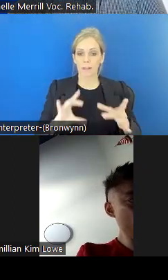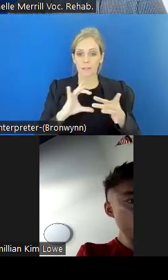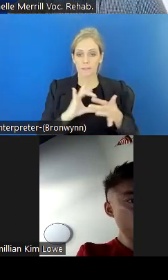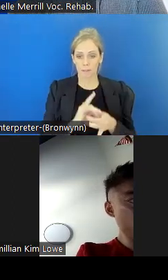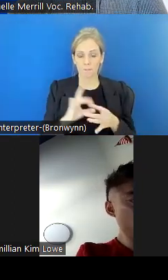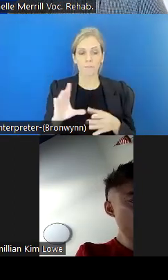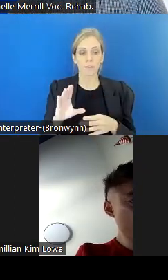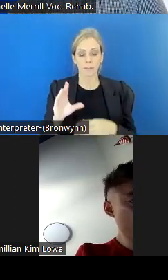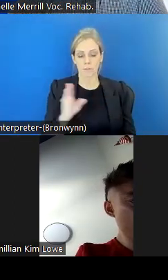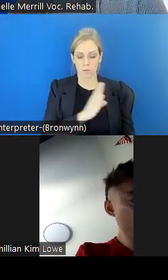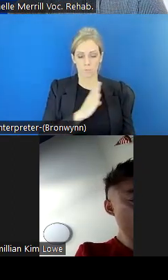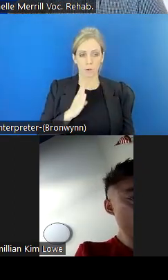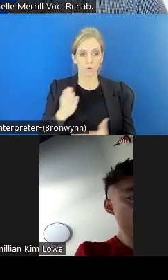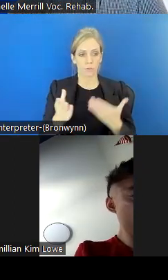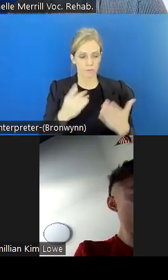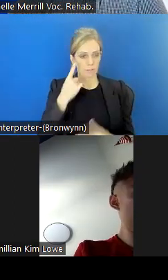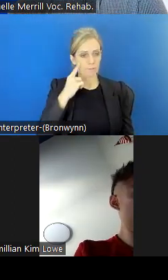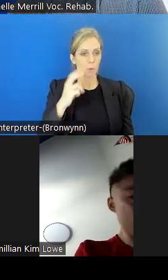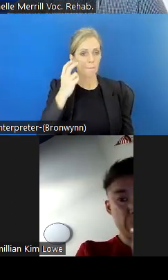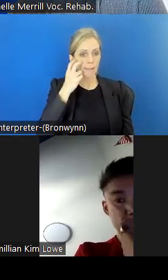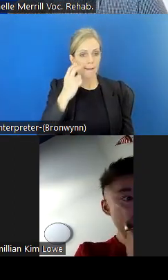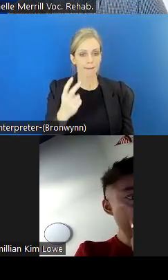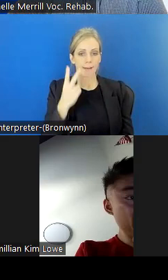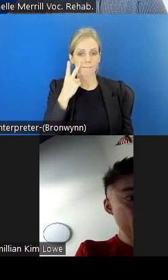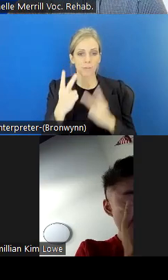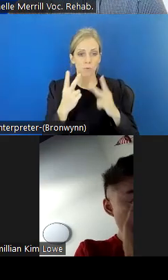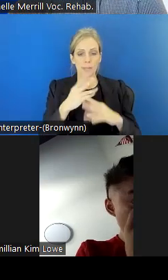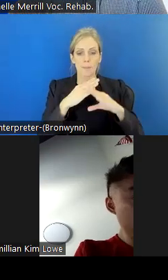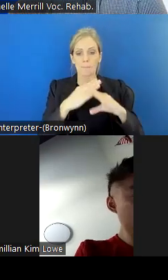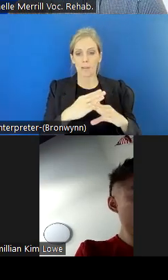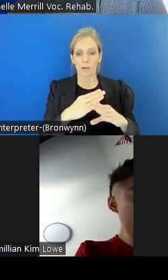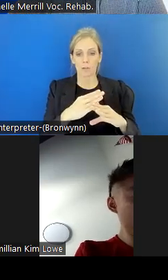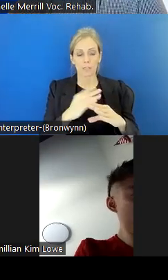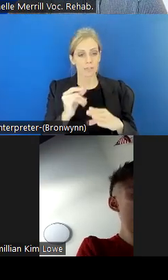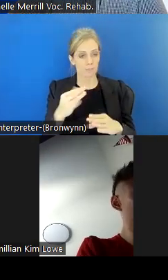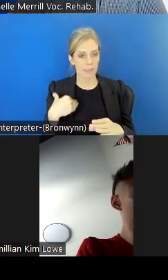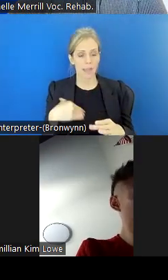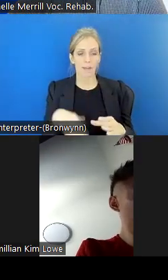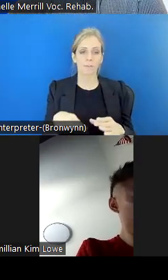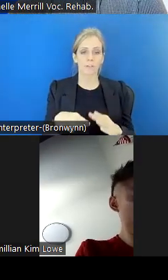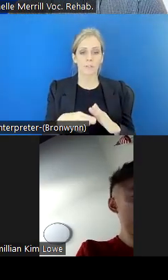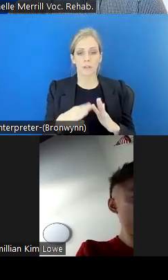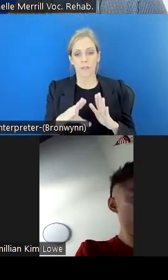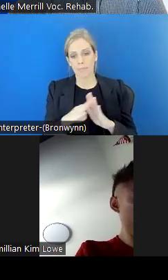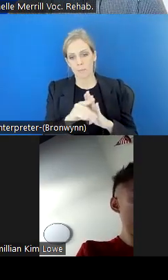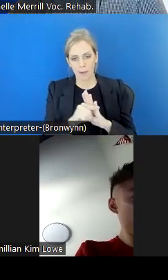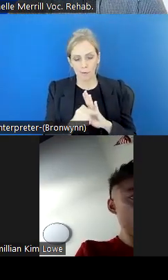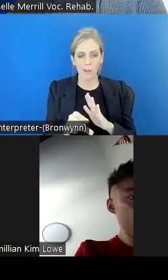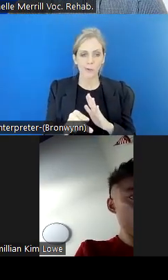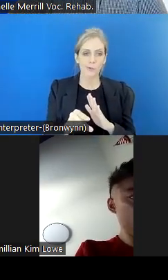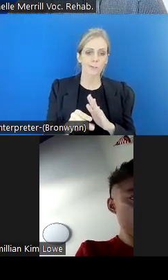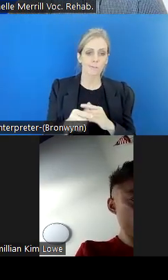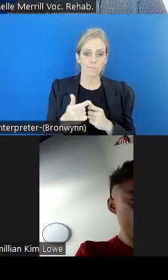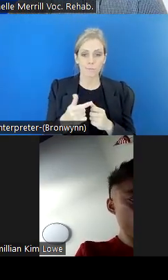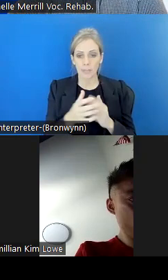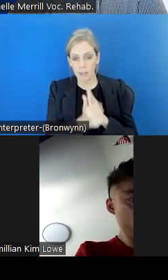Visually Impaired who have the background and the aptitude and interest in entrepreneurial opportunities